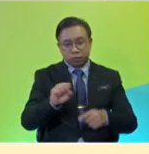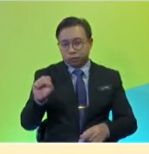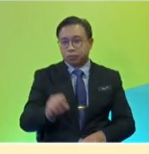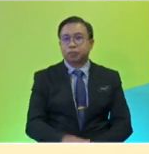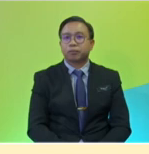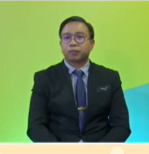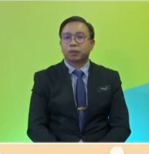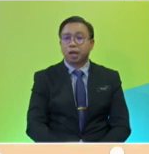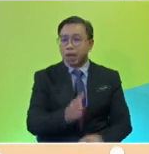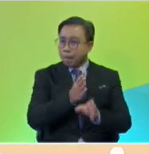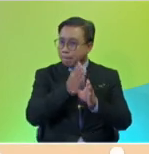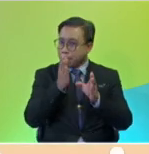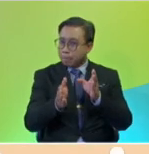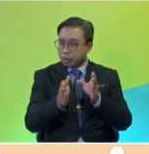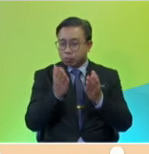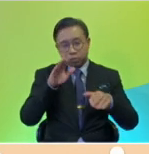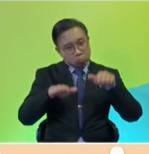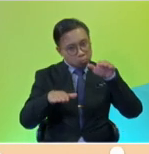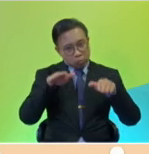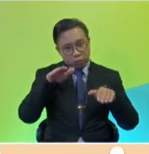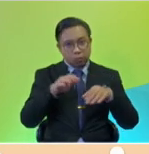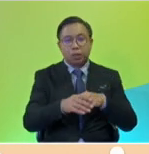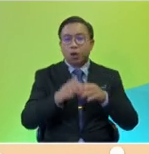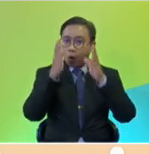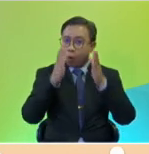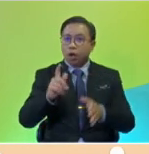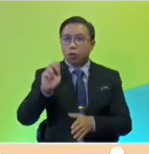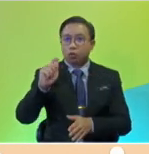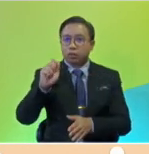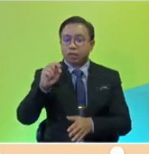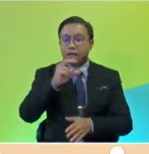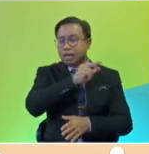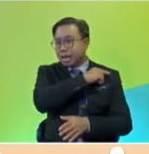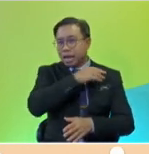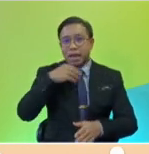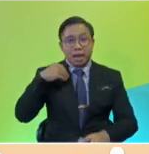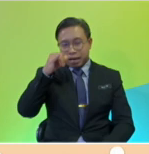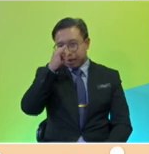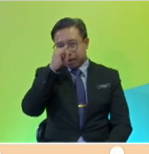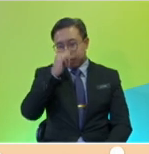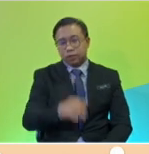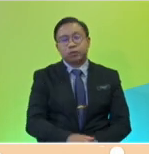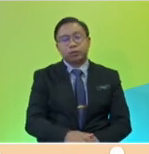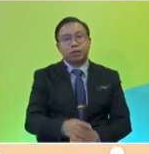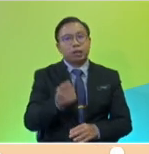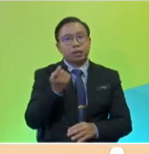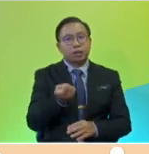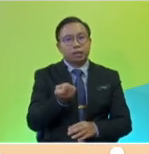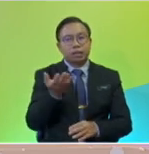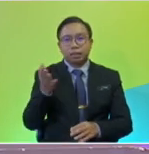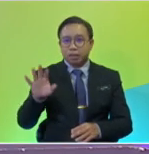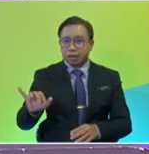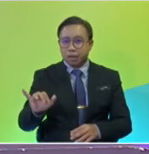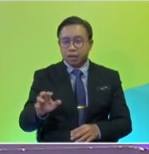between orangutans and also rhinos. Okay. So we're talking about their size, Sean. Mm-hmm.